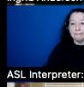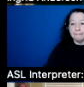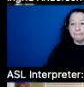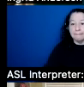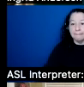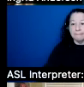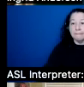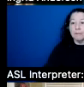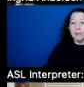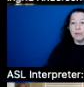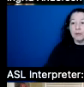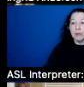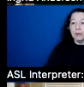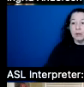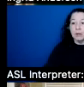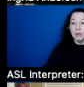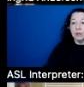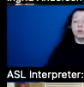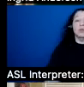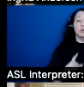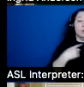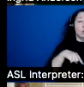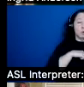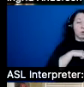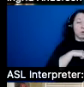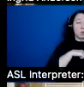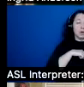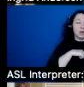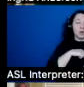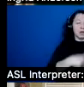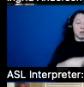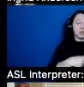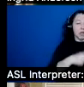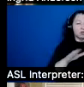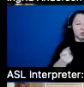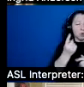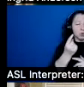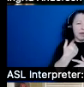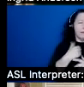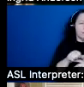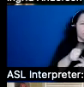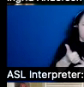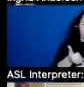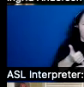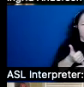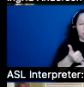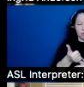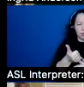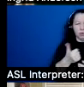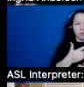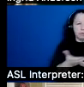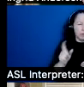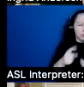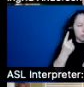So when we're talking about children, there is, of course, these other considerations about a minor's consent to medical